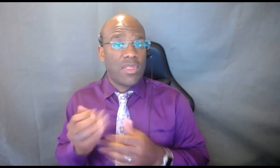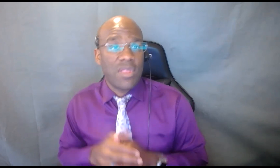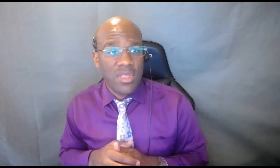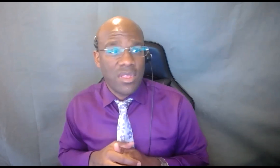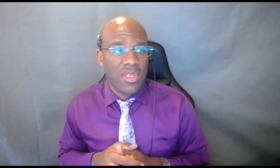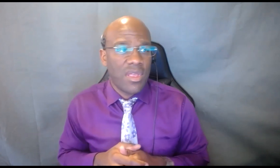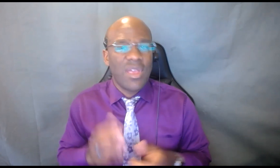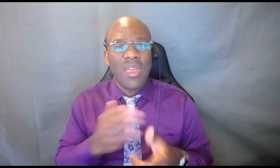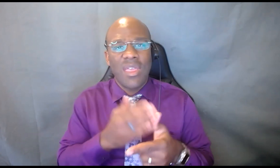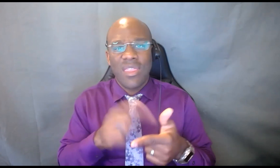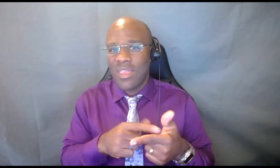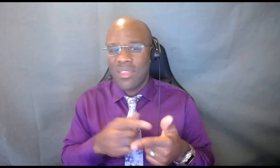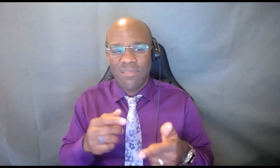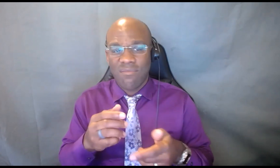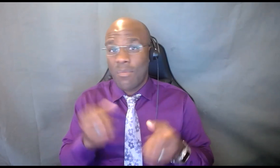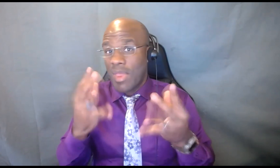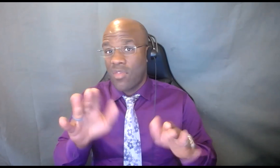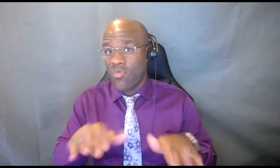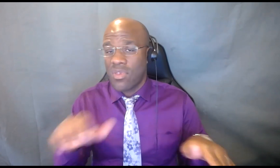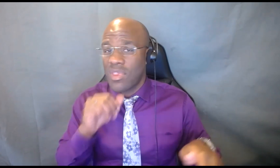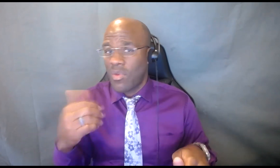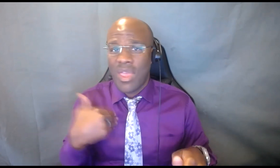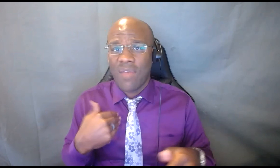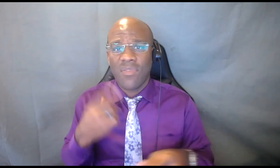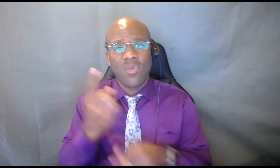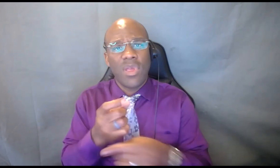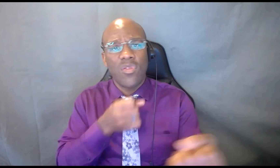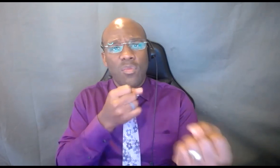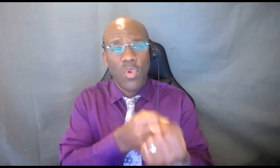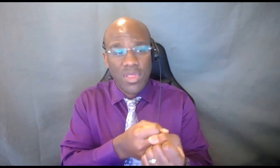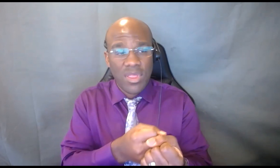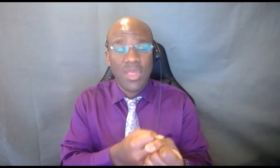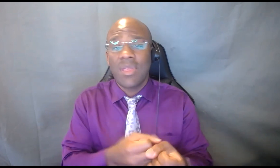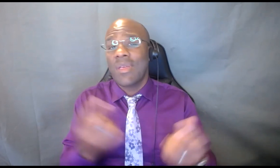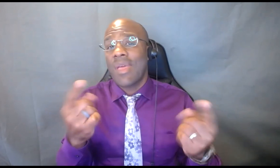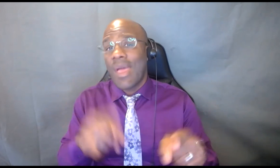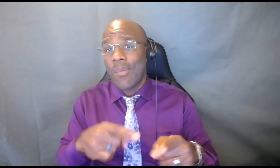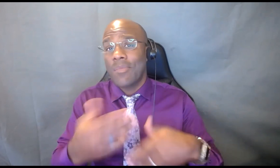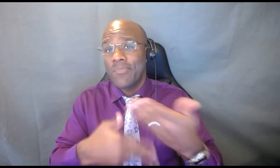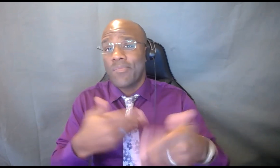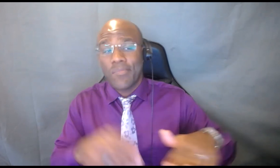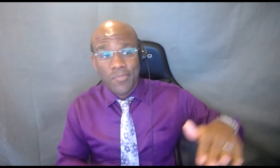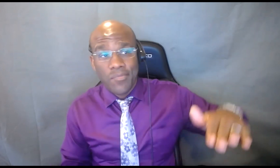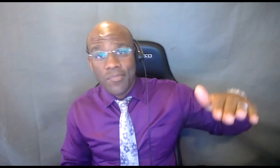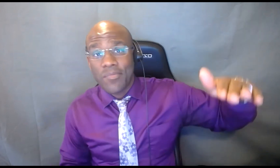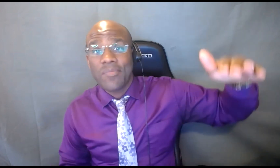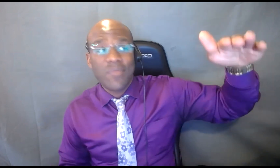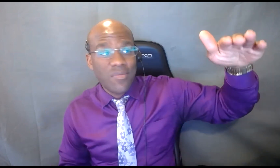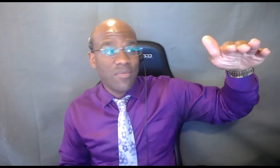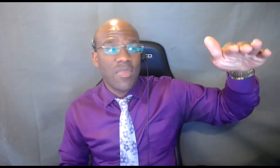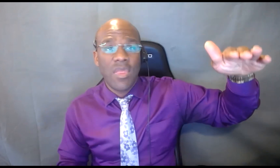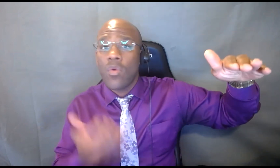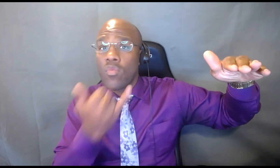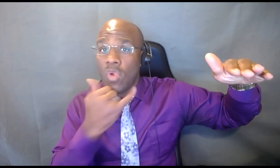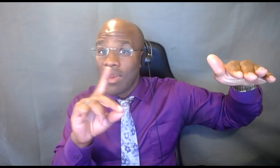necessary. And so, because of that, we have adults, right, that have been and have not either misdiagnosed or not